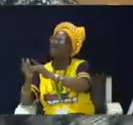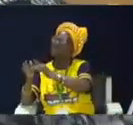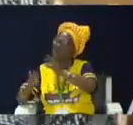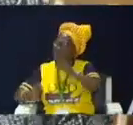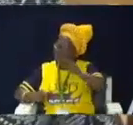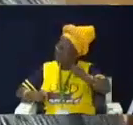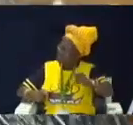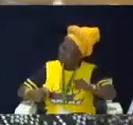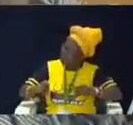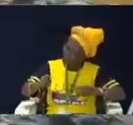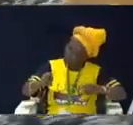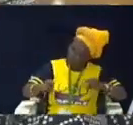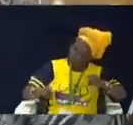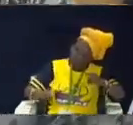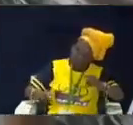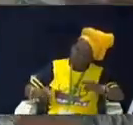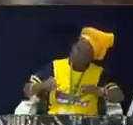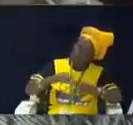Jesus,